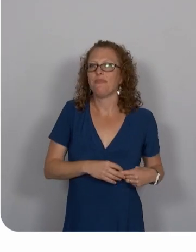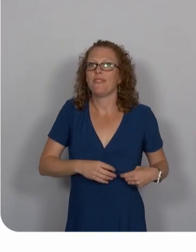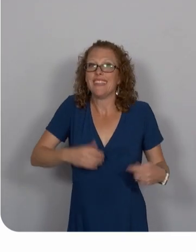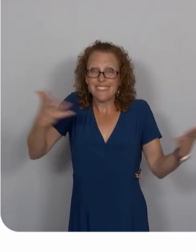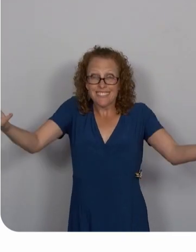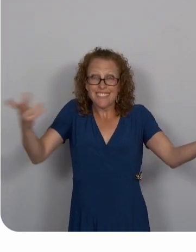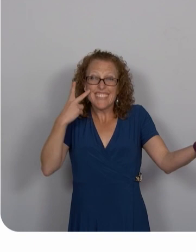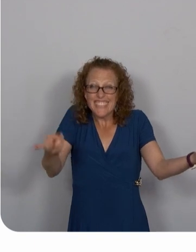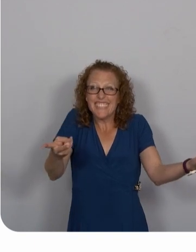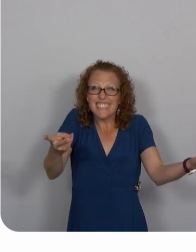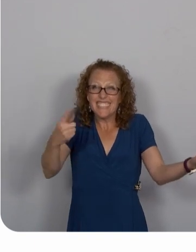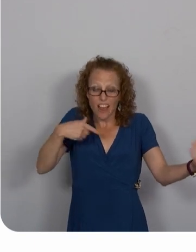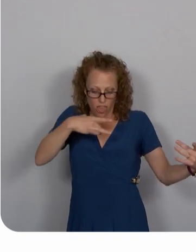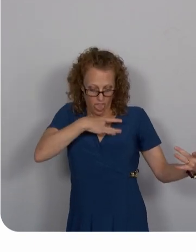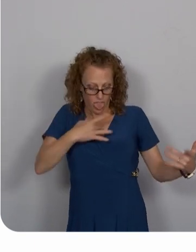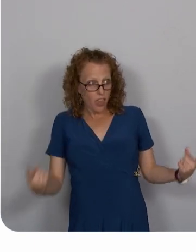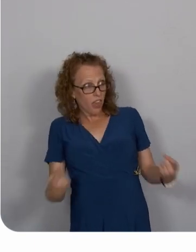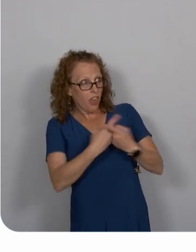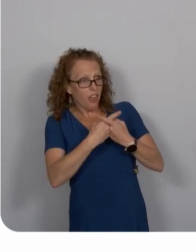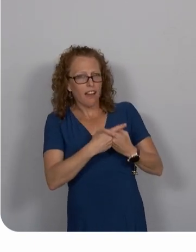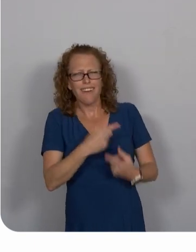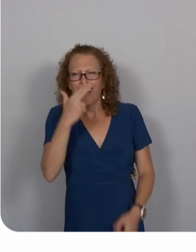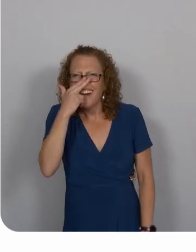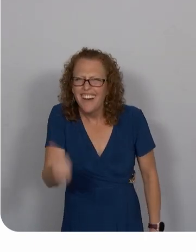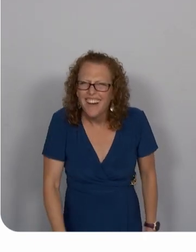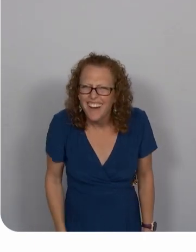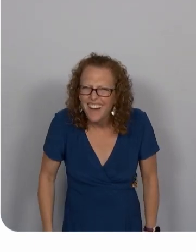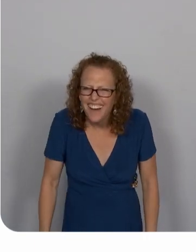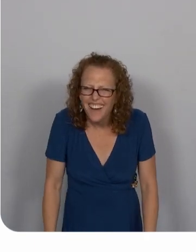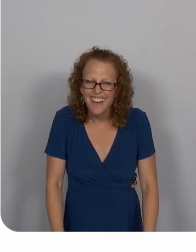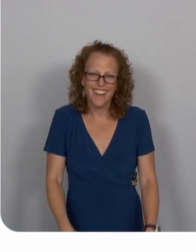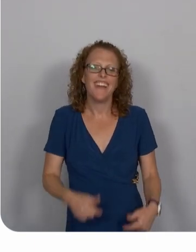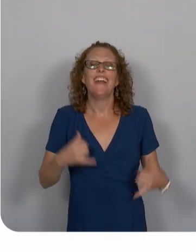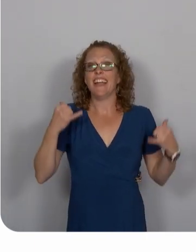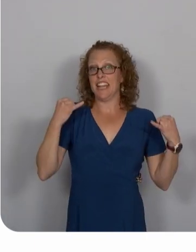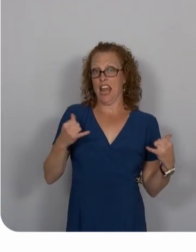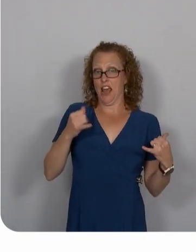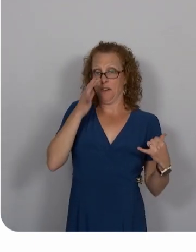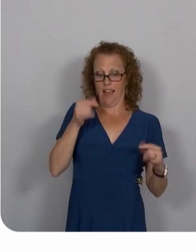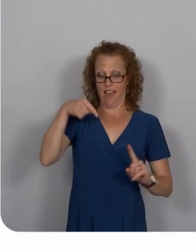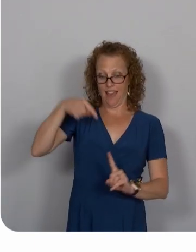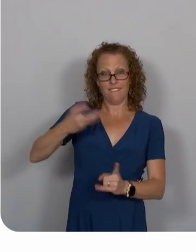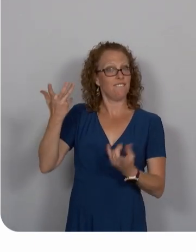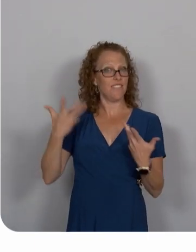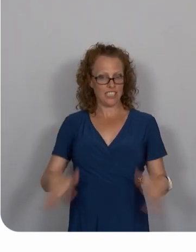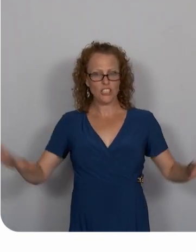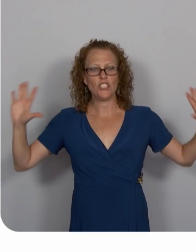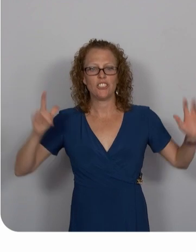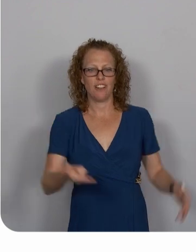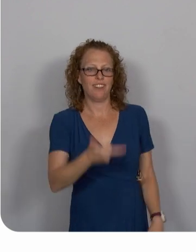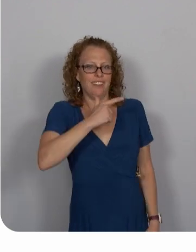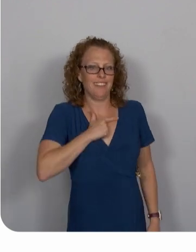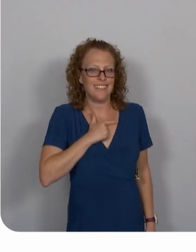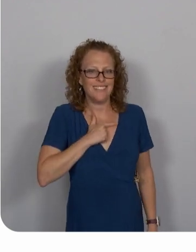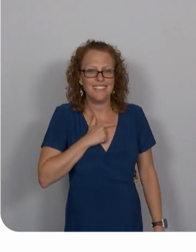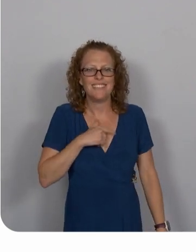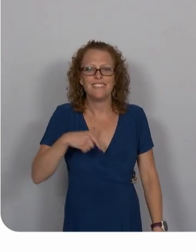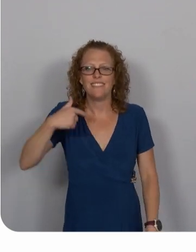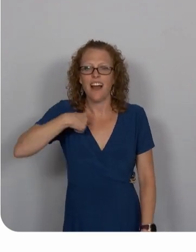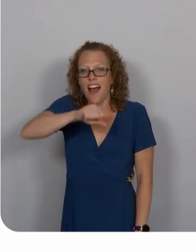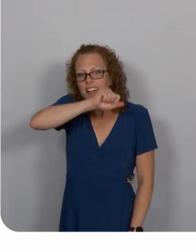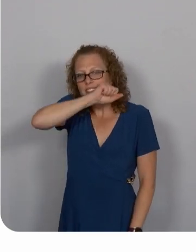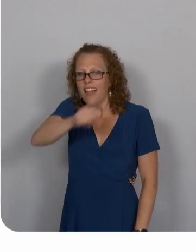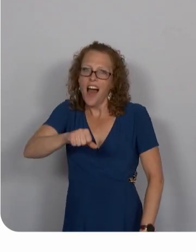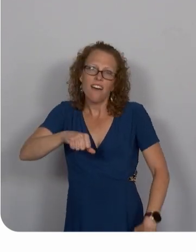Existential crisis indeed. Now that my cat has had his workout, it's my turn. I